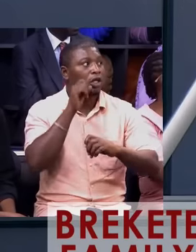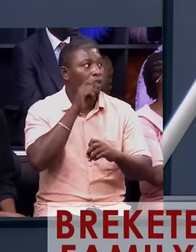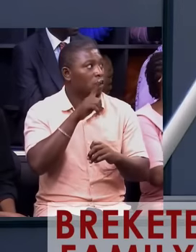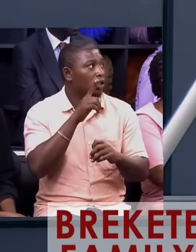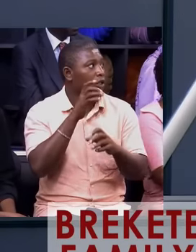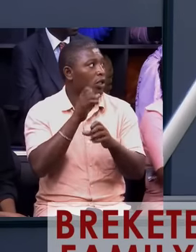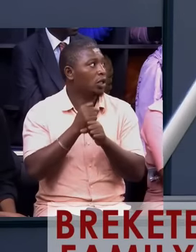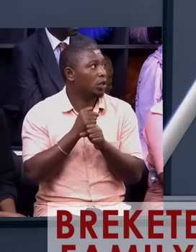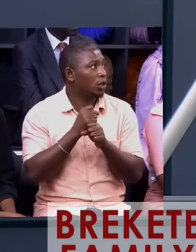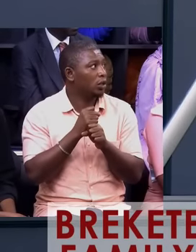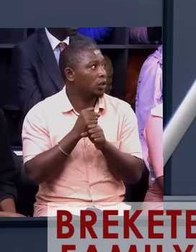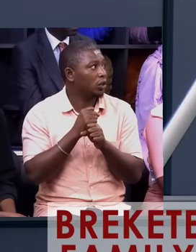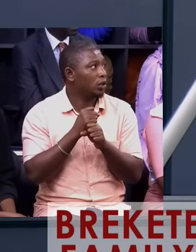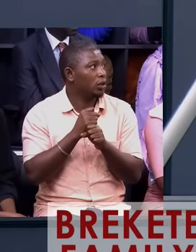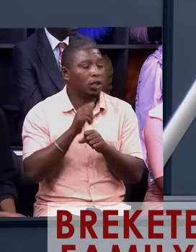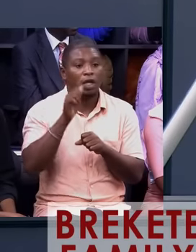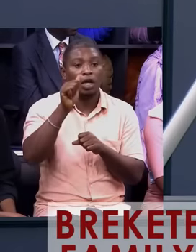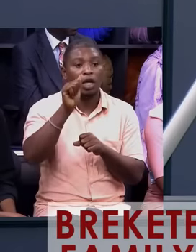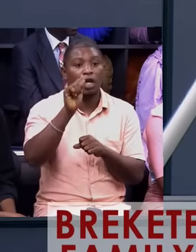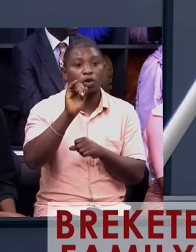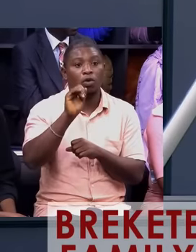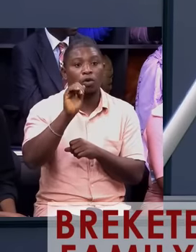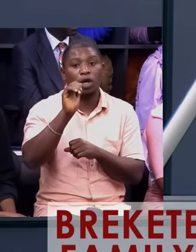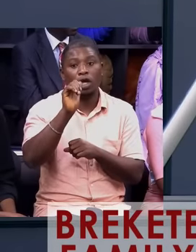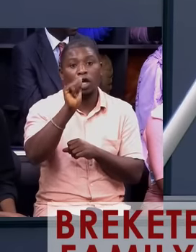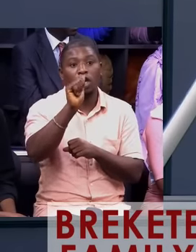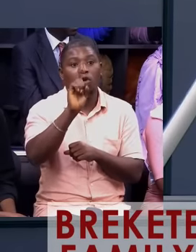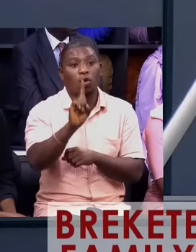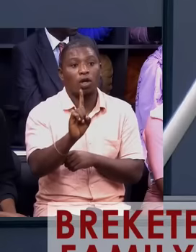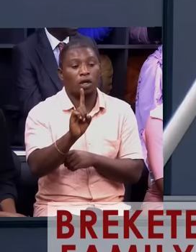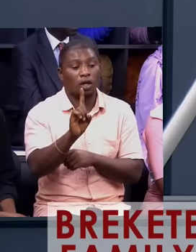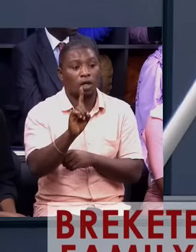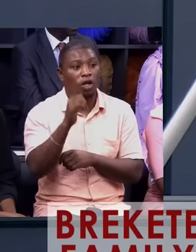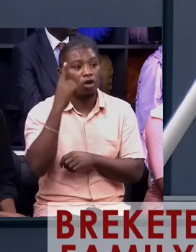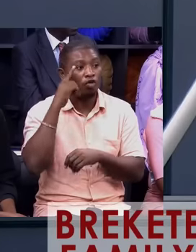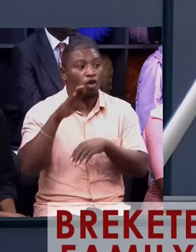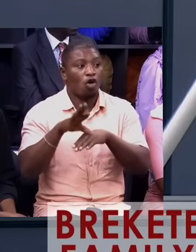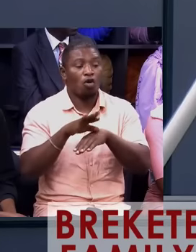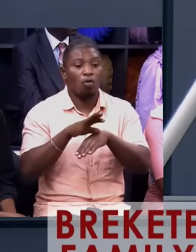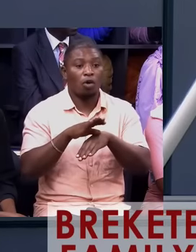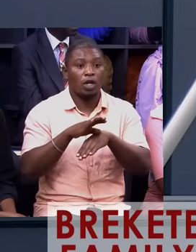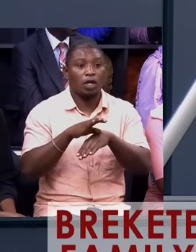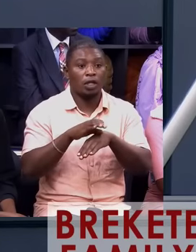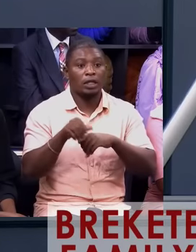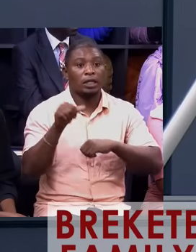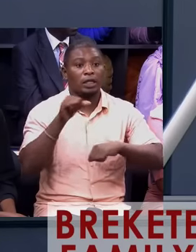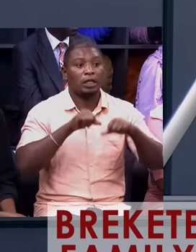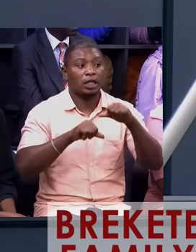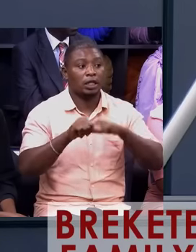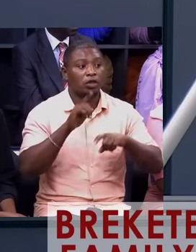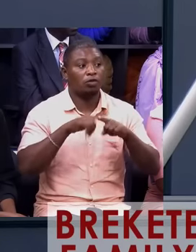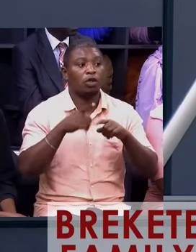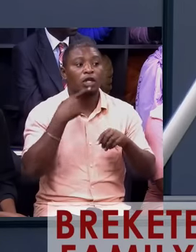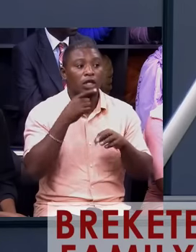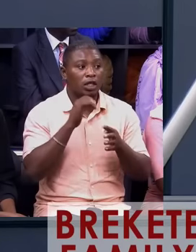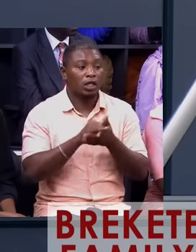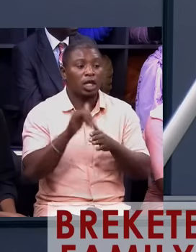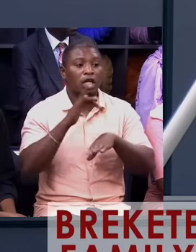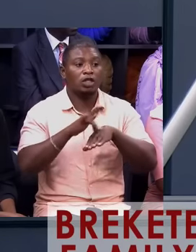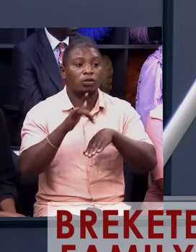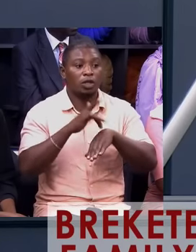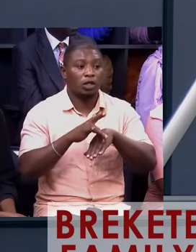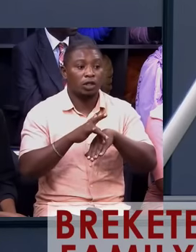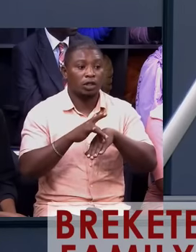she get A1 for computer science they say space no